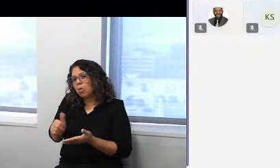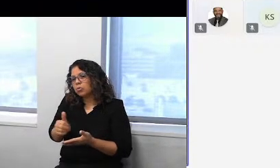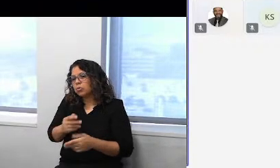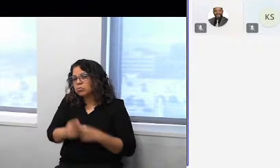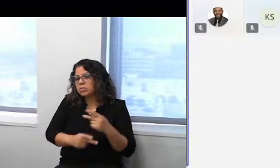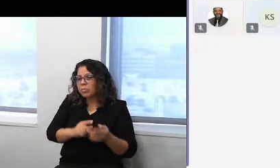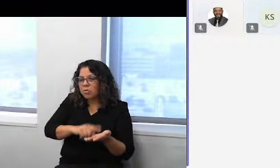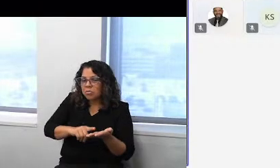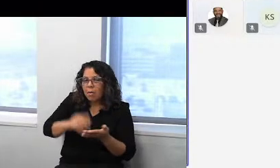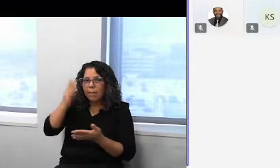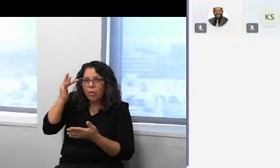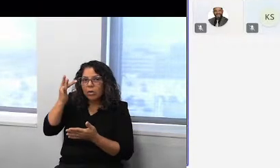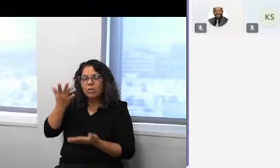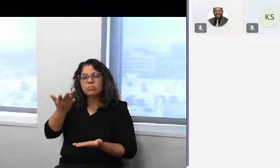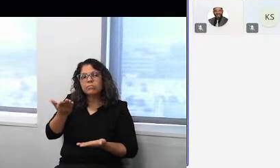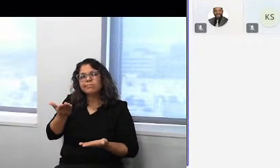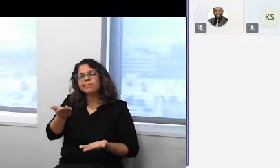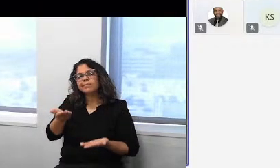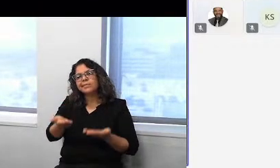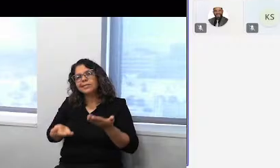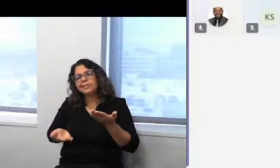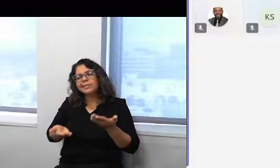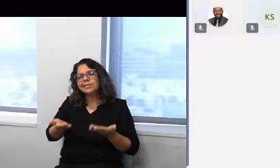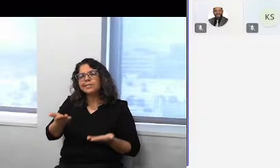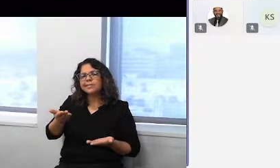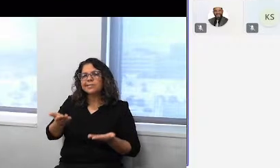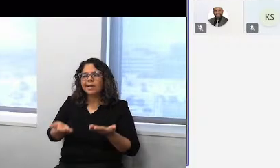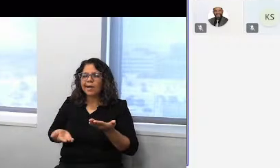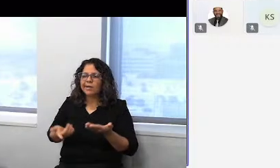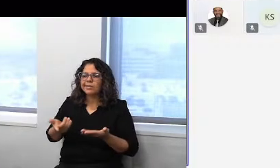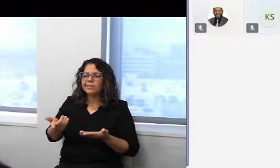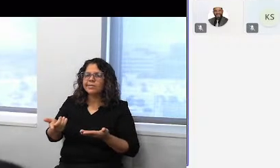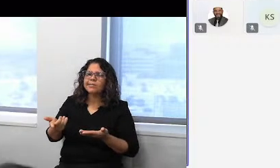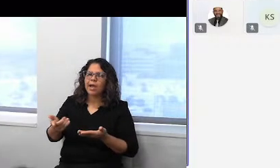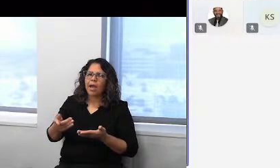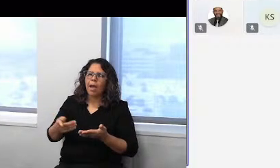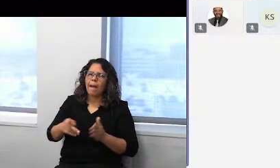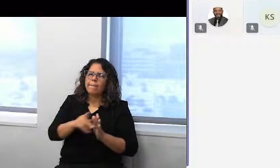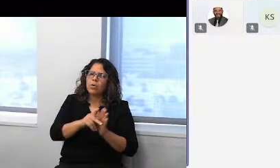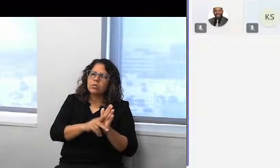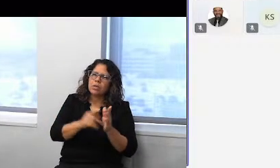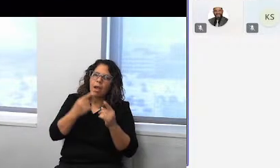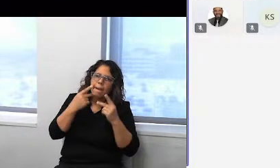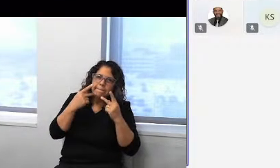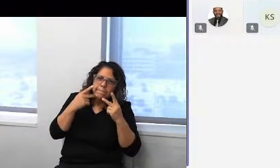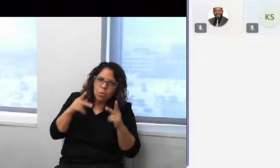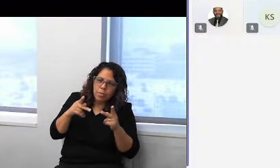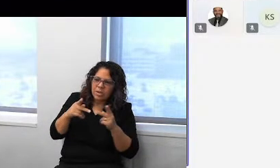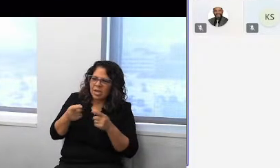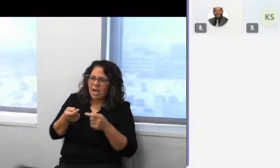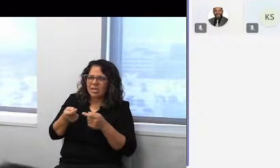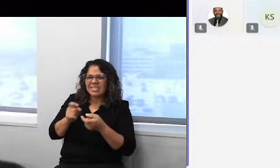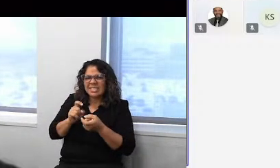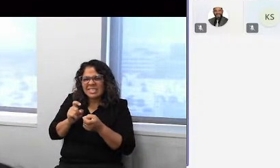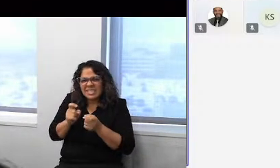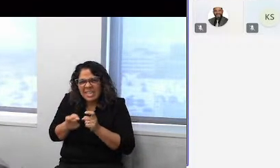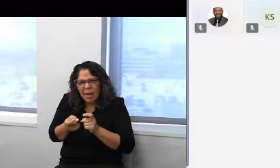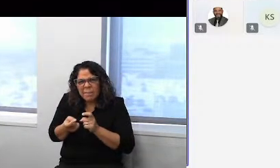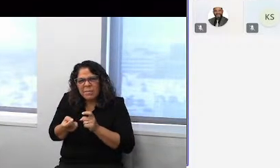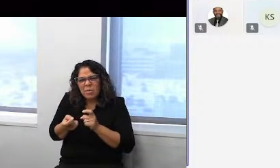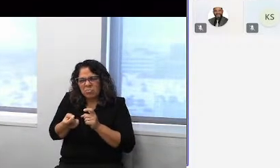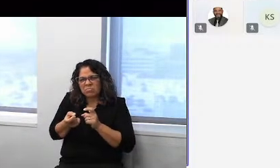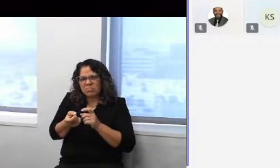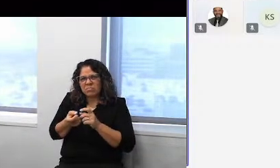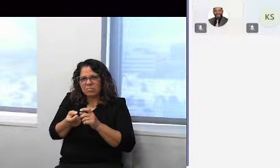that would significantly change who is responsible or to what extent for the payment